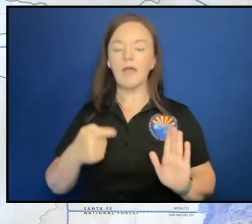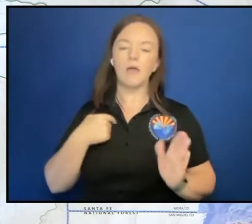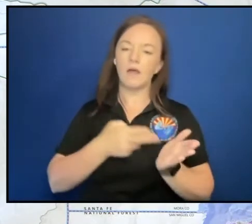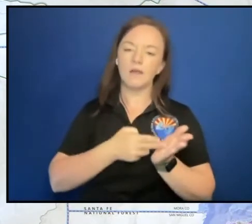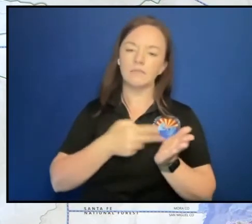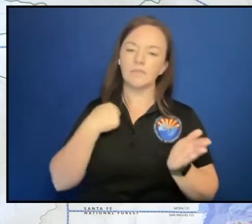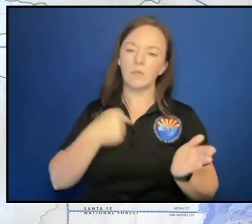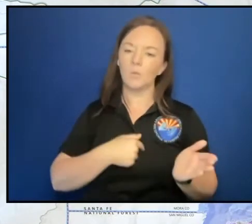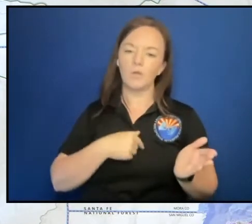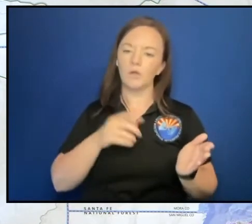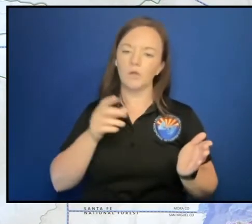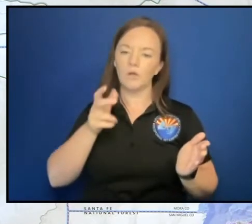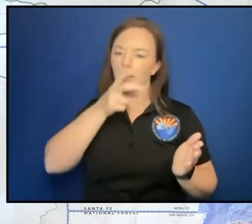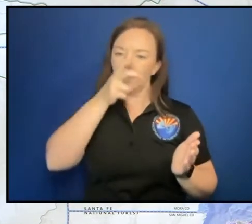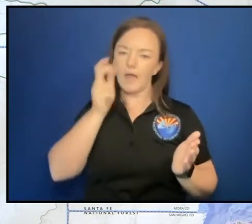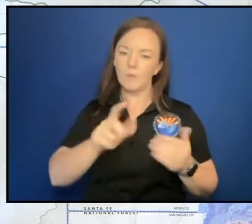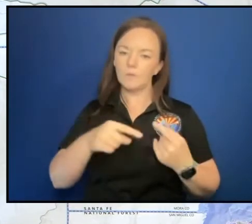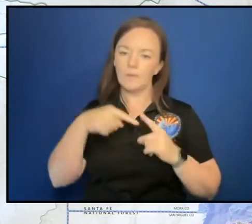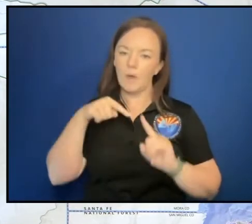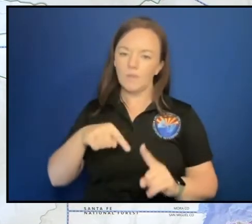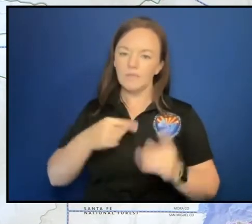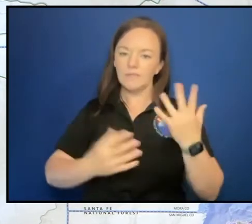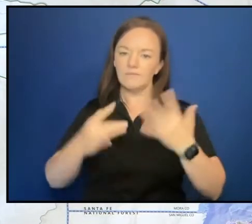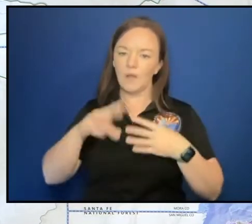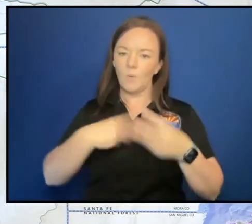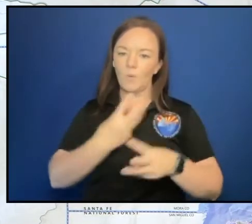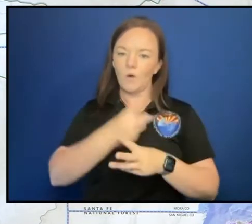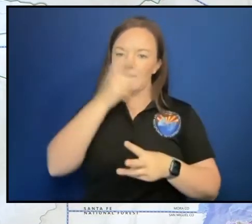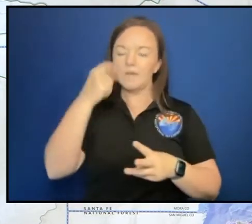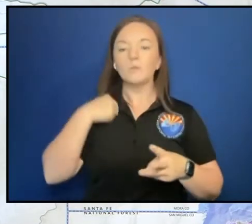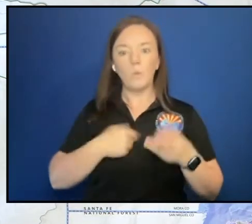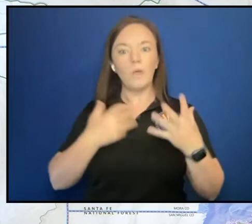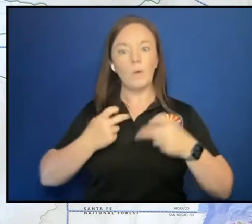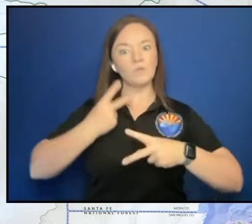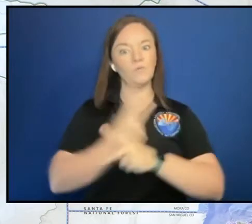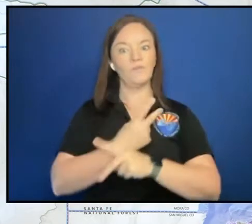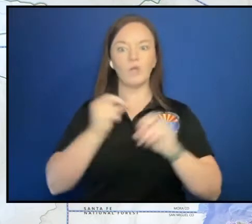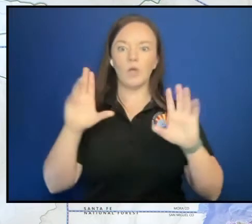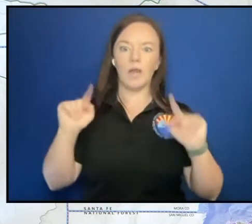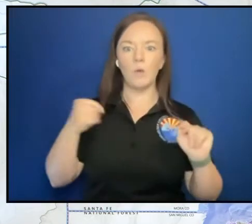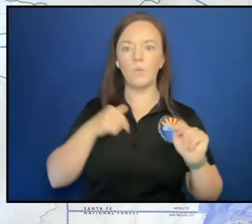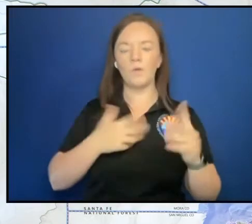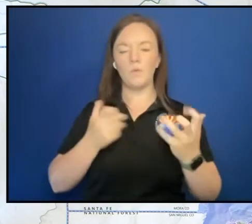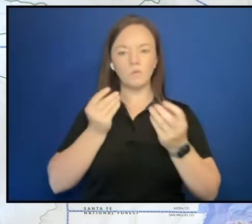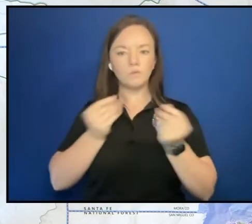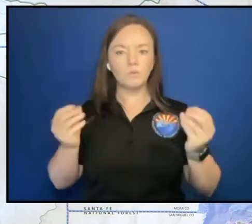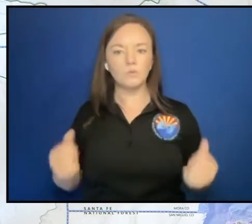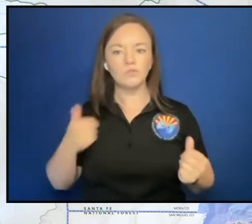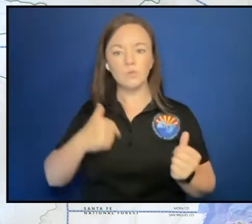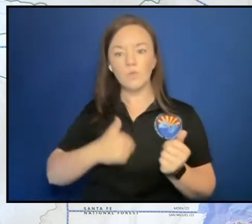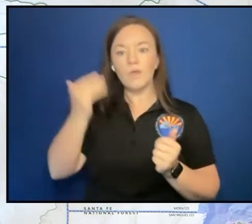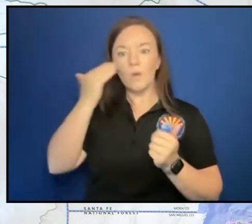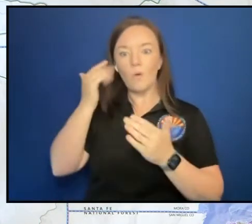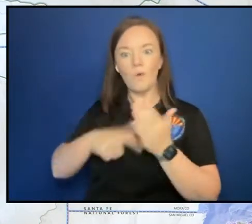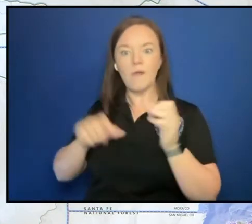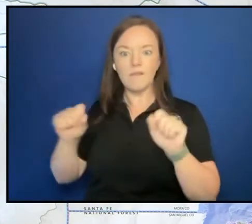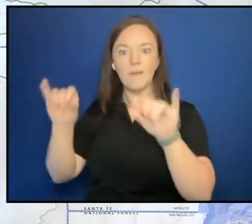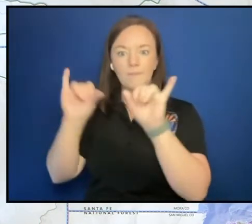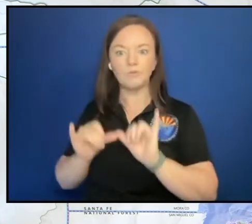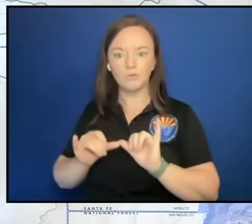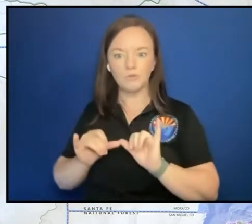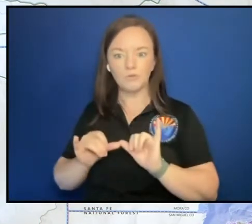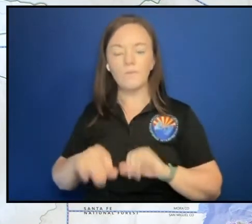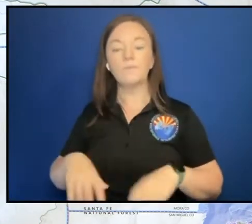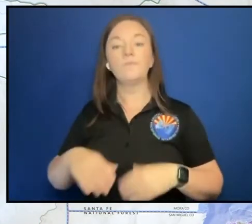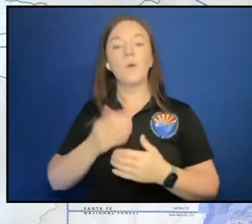as in the fire world, because we want to figure everything out. So we know what we can measure. And so those things that we can